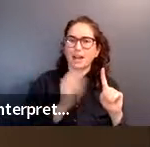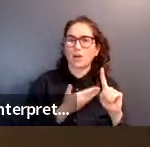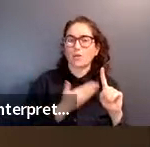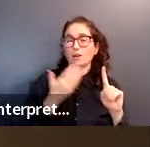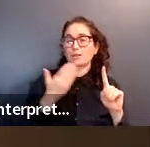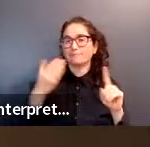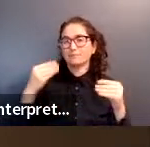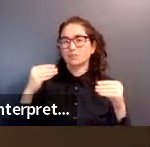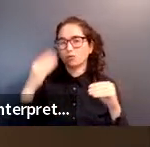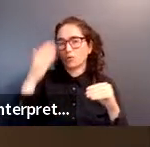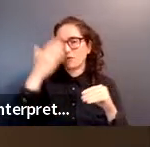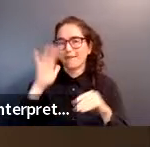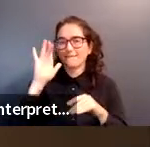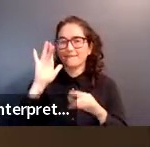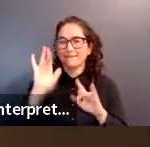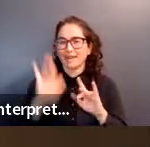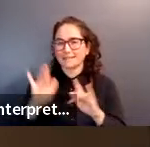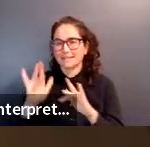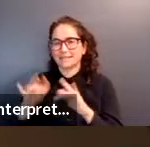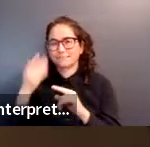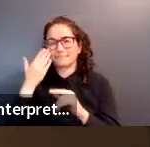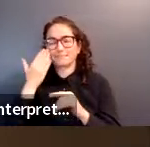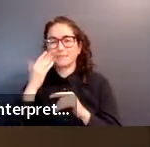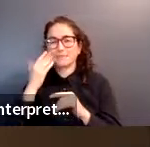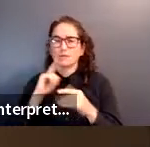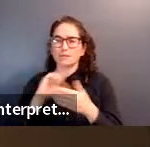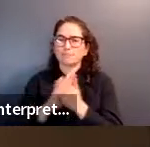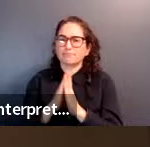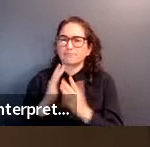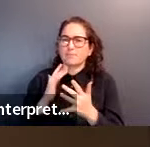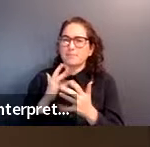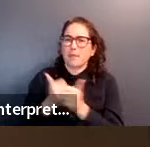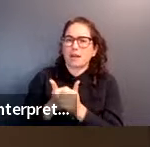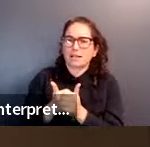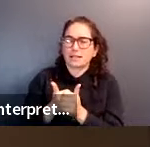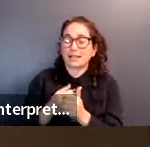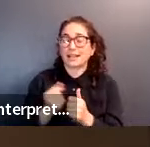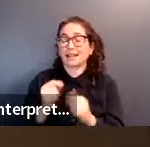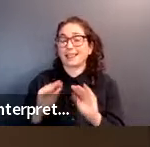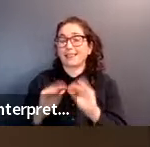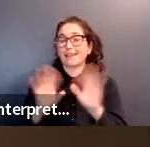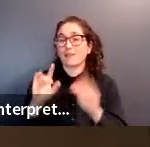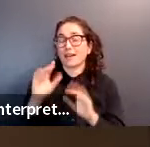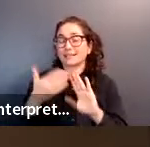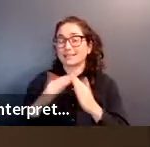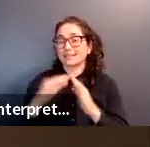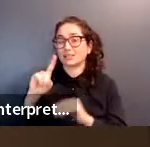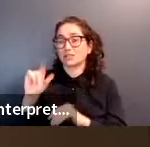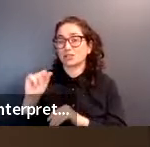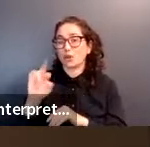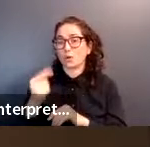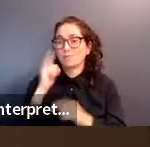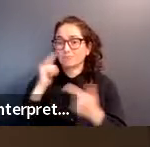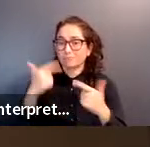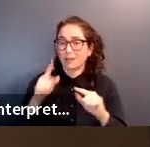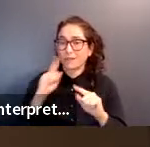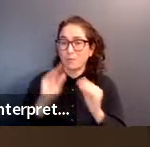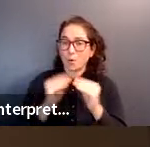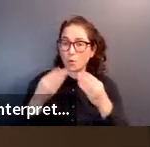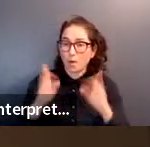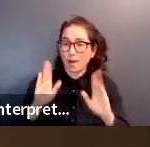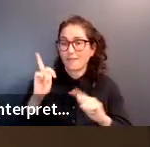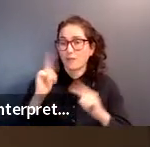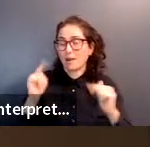vacancy by modernizing and clarifying our city zoning. And this will allow for a wider variety